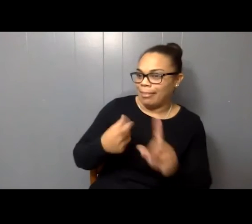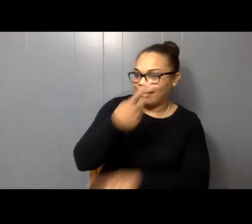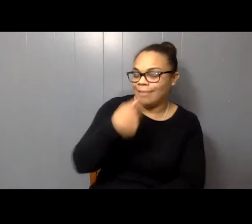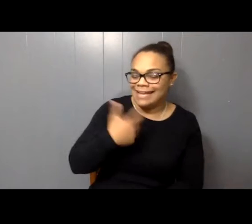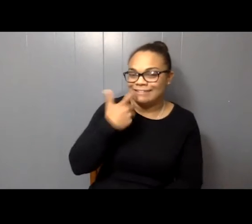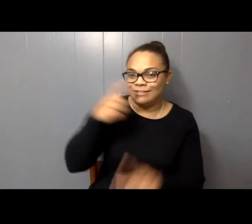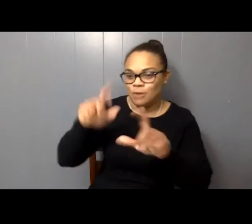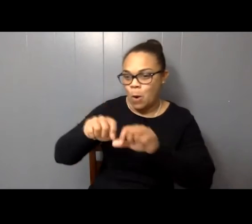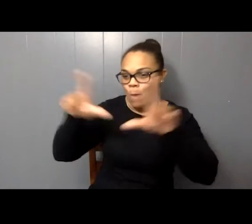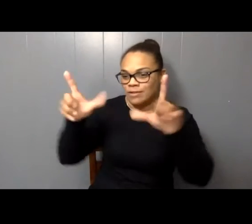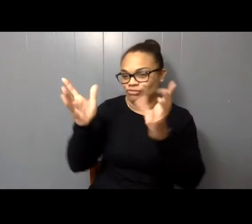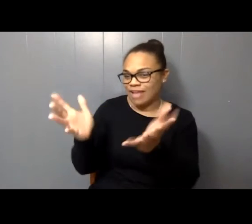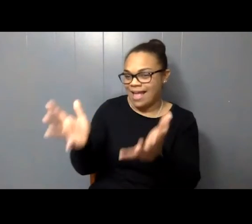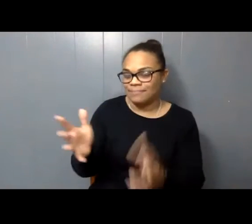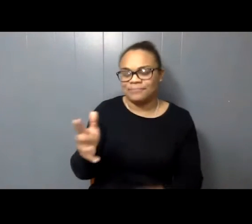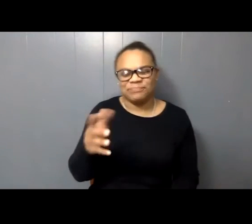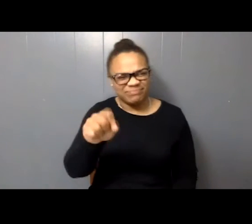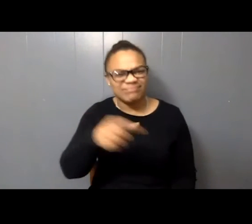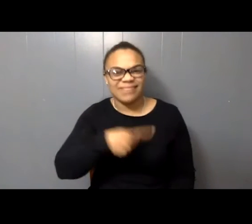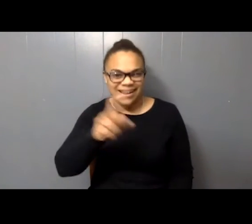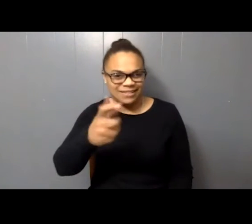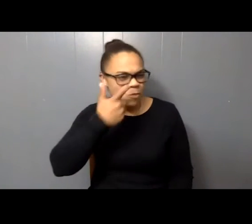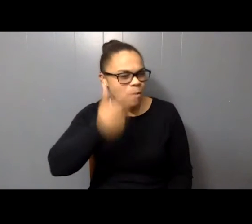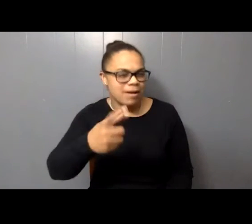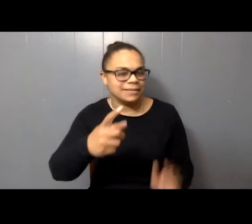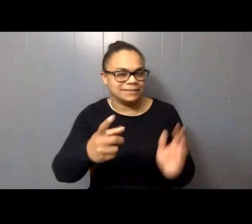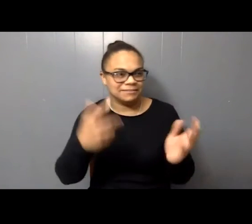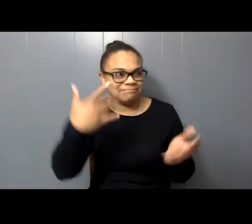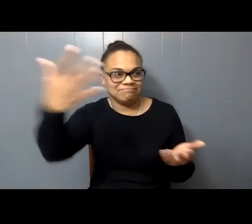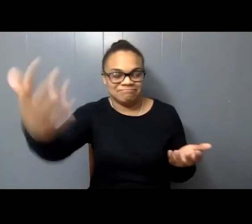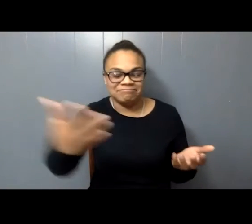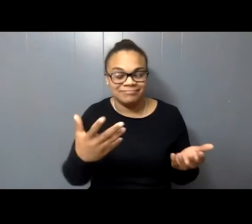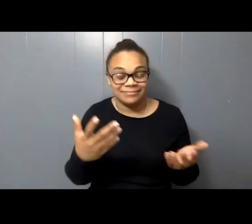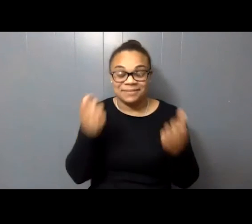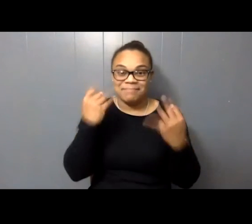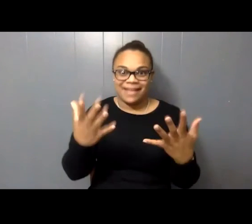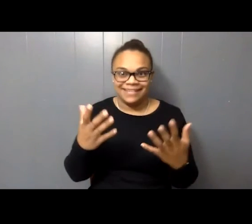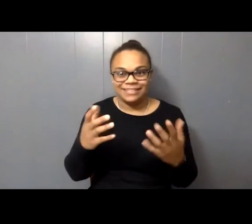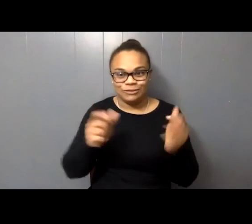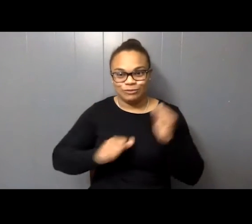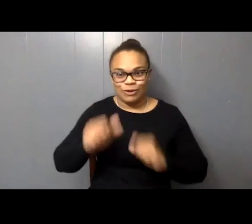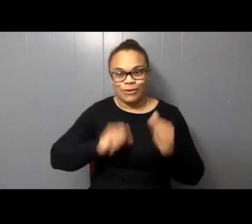I have to watch it sometime. I promise I have to watch it. But it's a lot of shows centered around that on